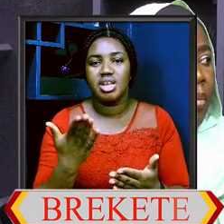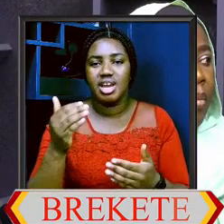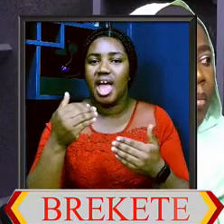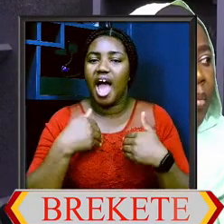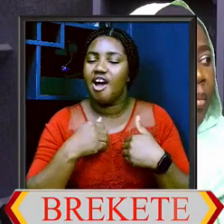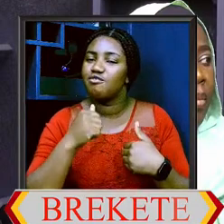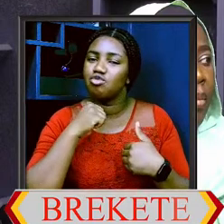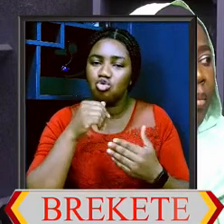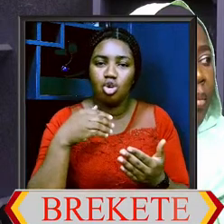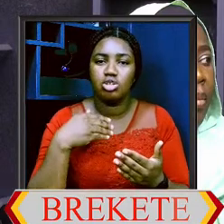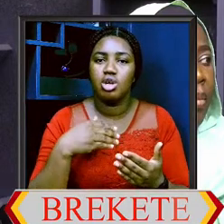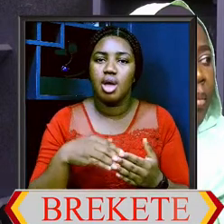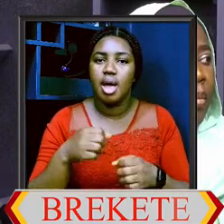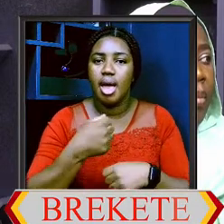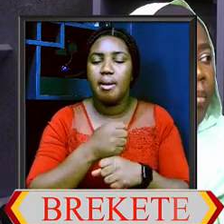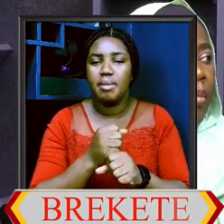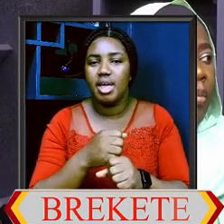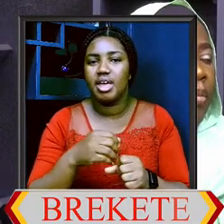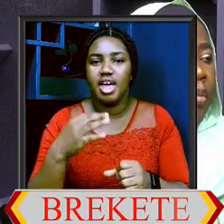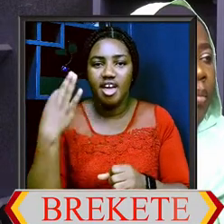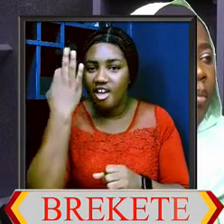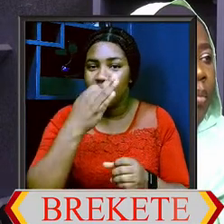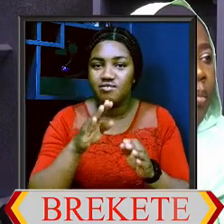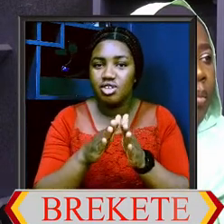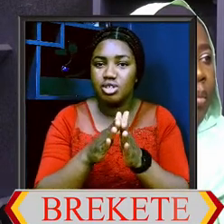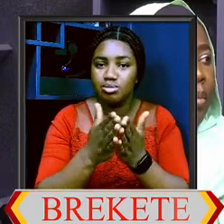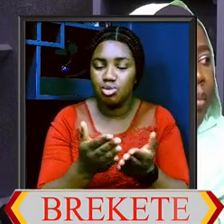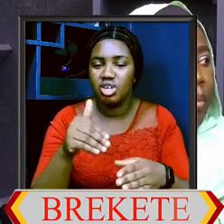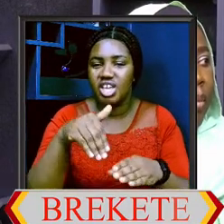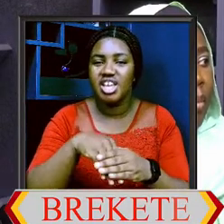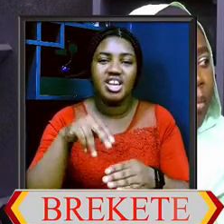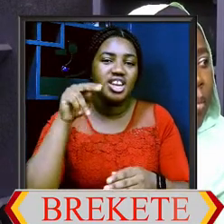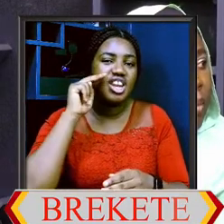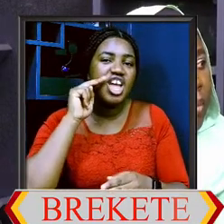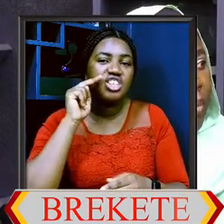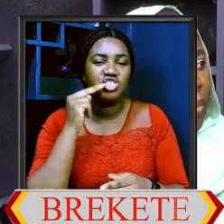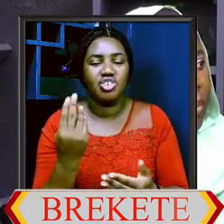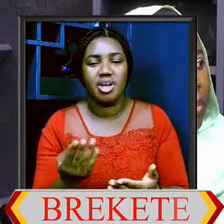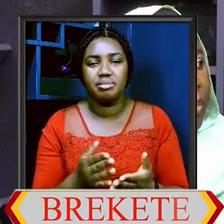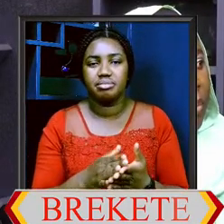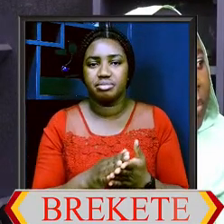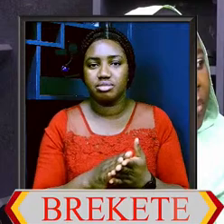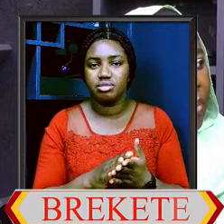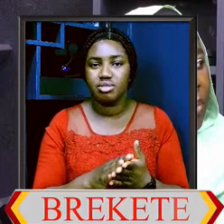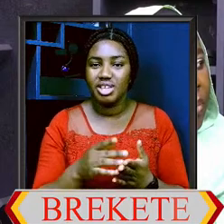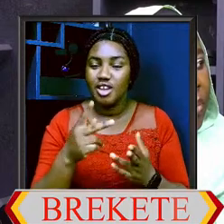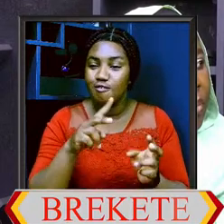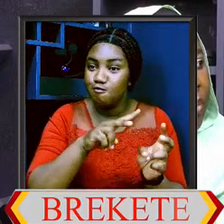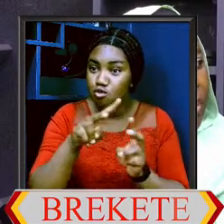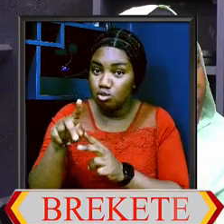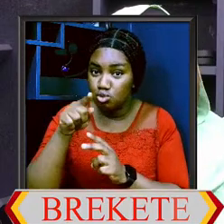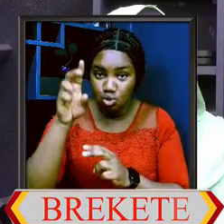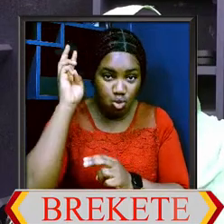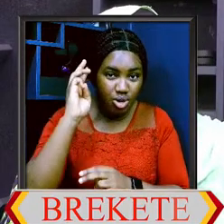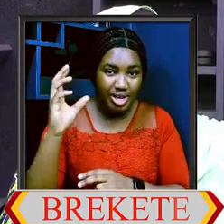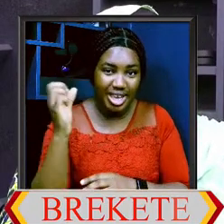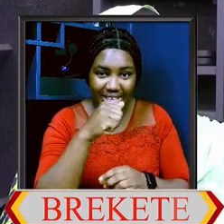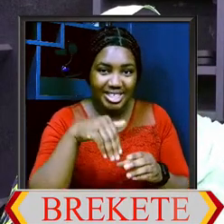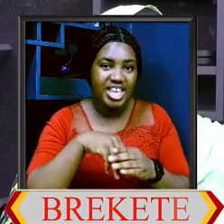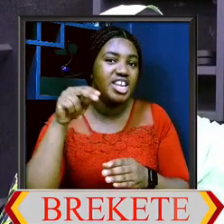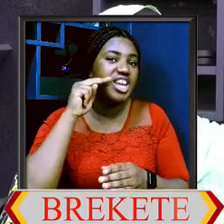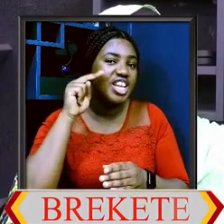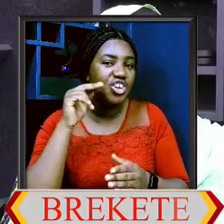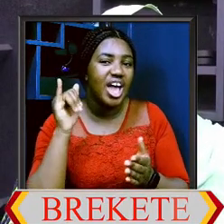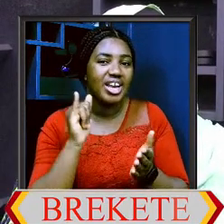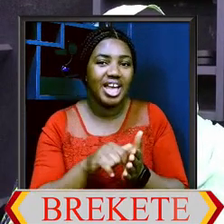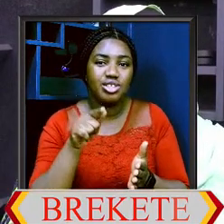have not monetized Facebook in Nigeria what a shame priority now views where you go get for Nigeria